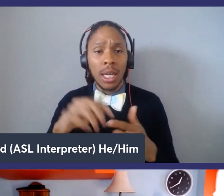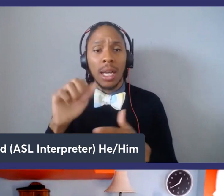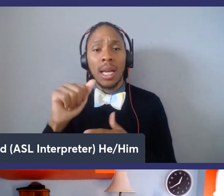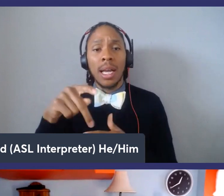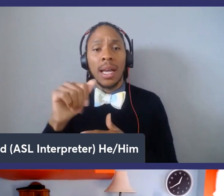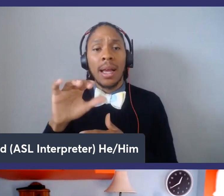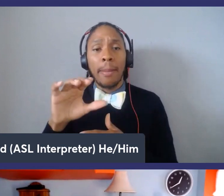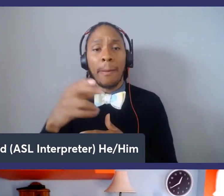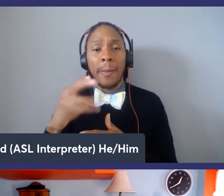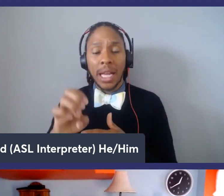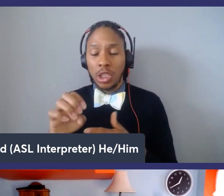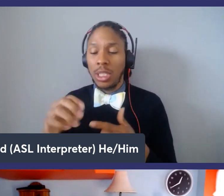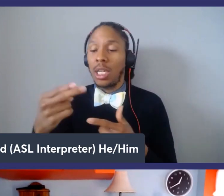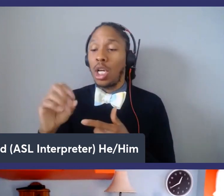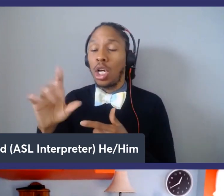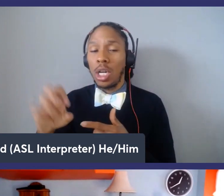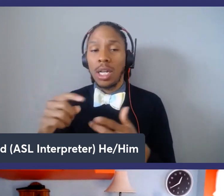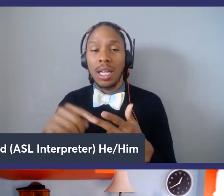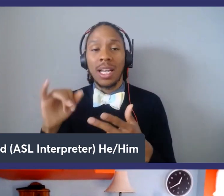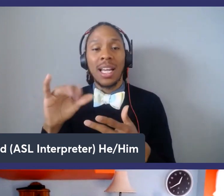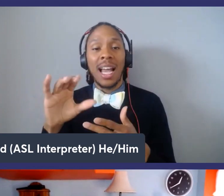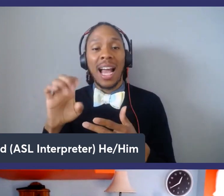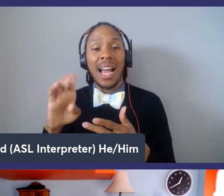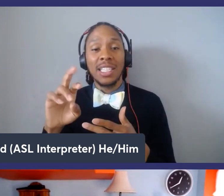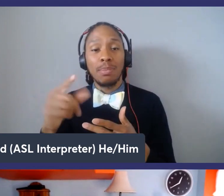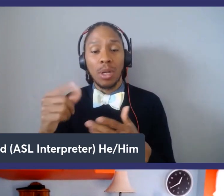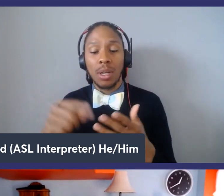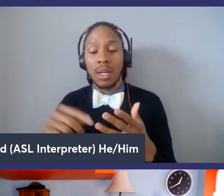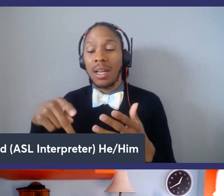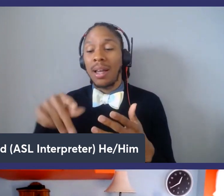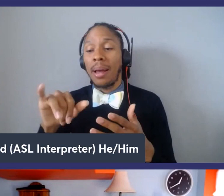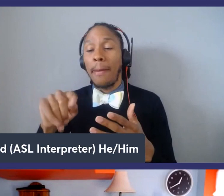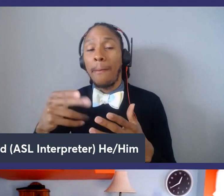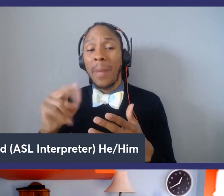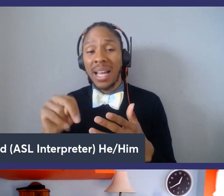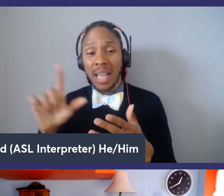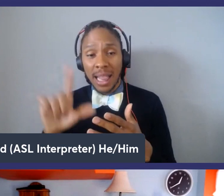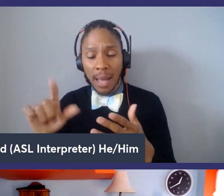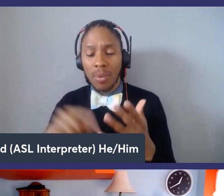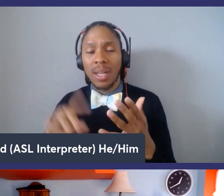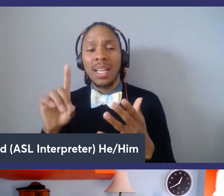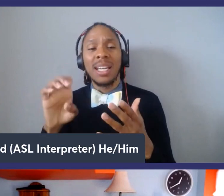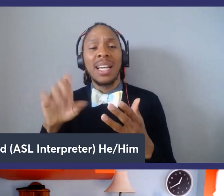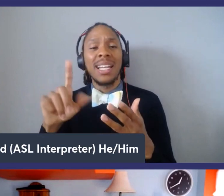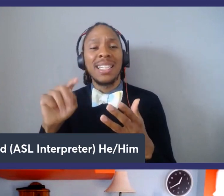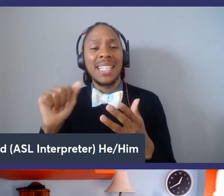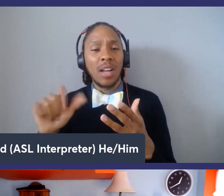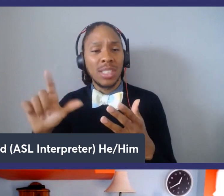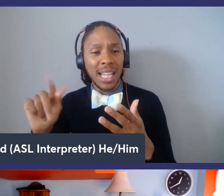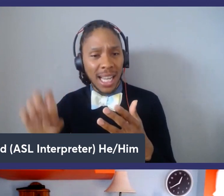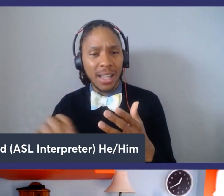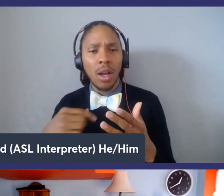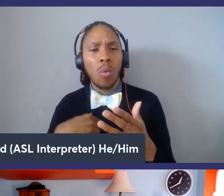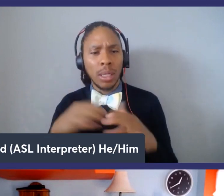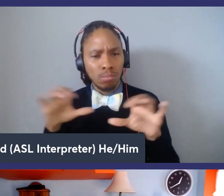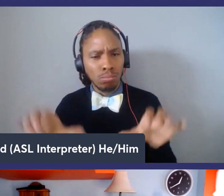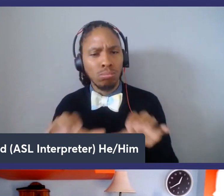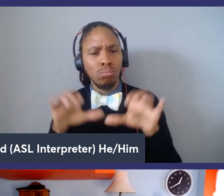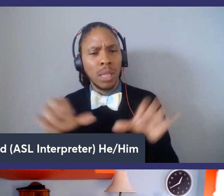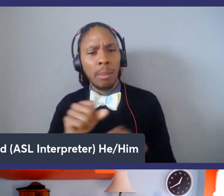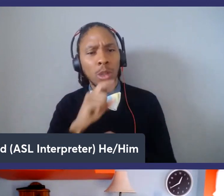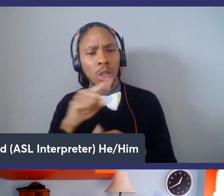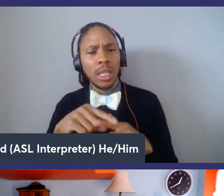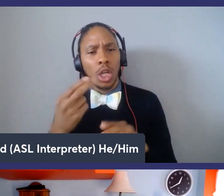Apache Iceberg with EMR Serverless, how to use Python libraries, how to use Delta Lake. So we've put a lot of effort into trying to make that user